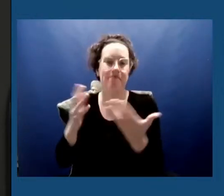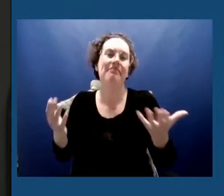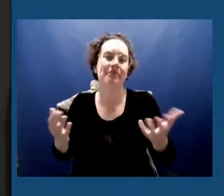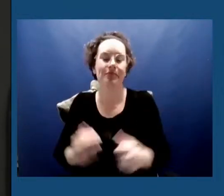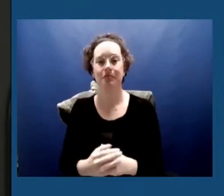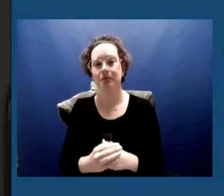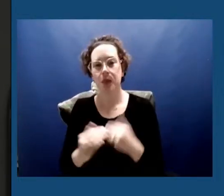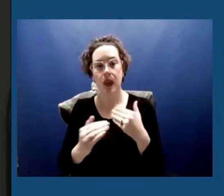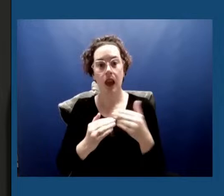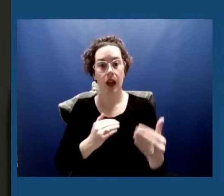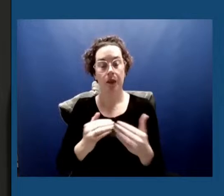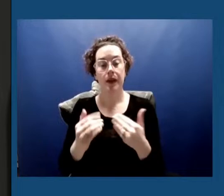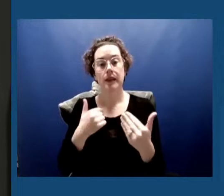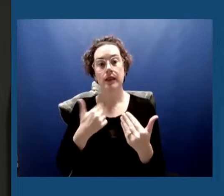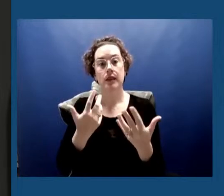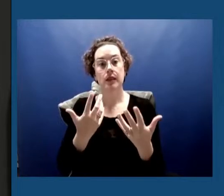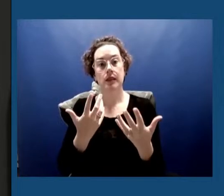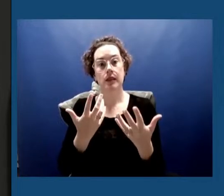to,